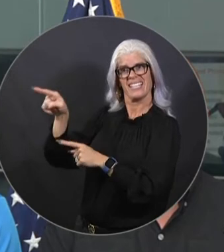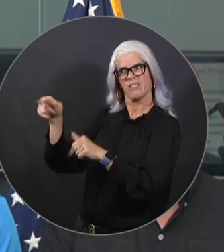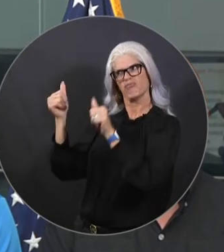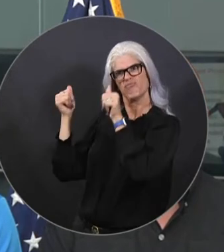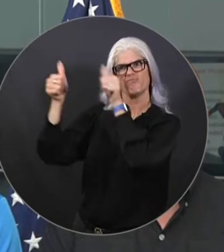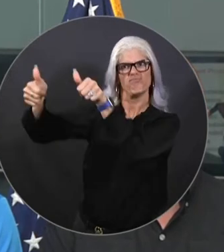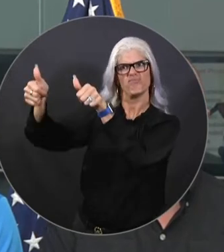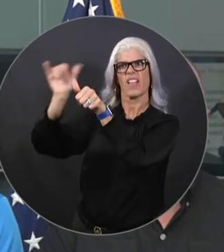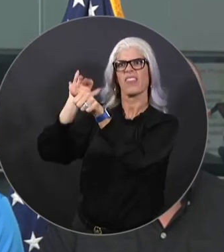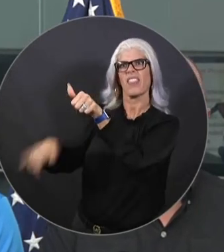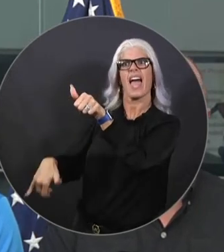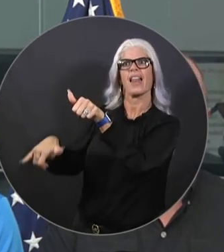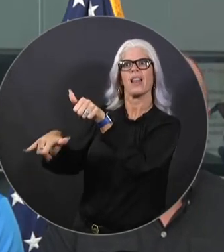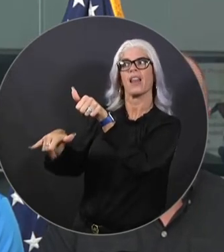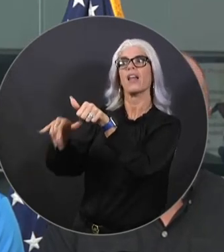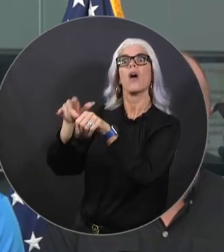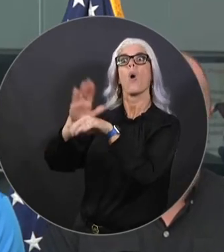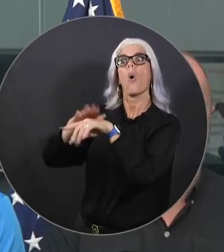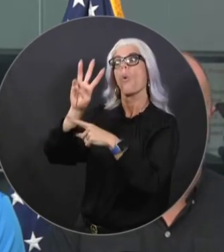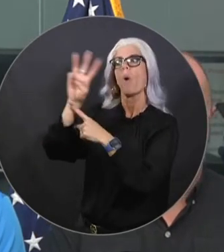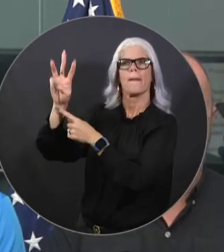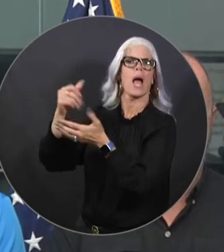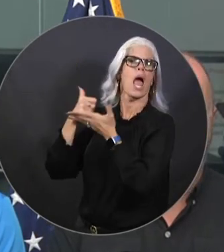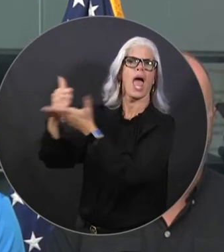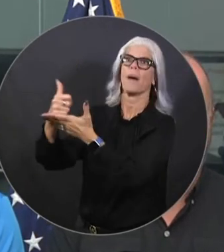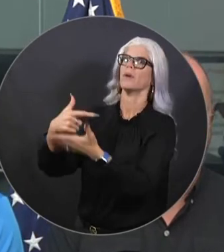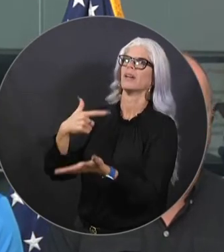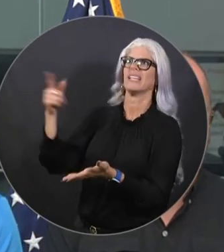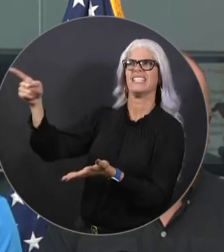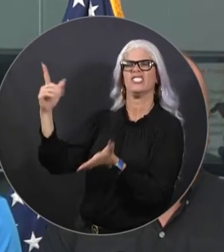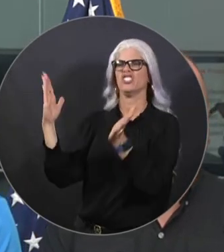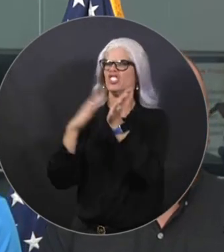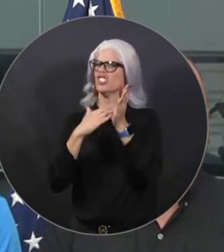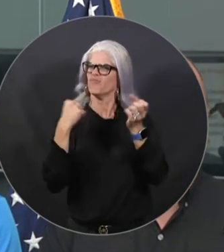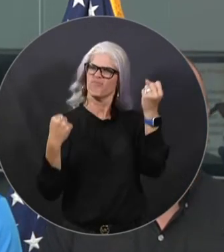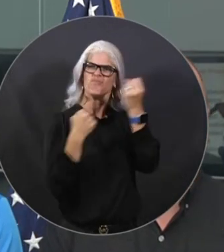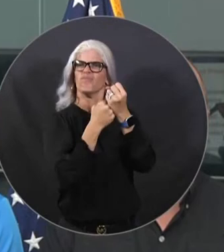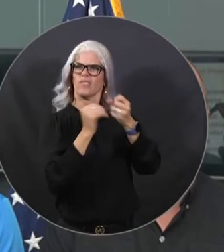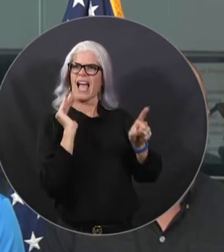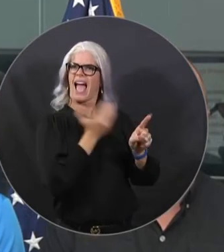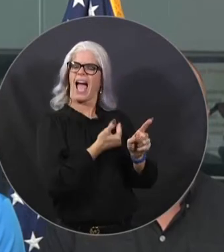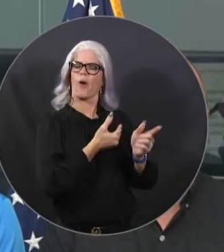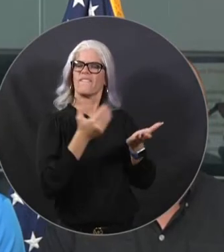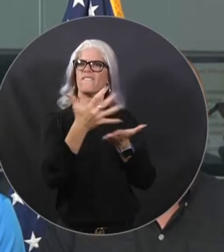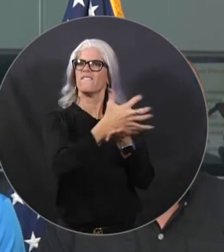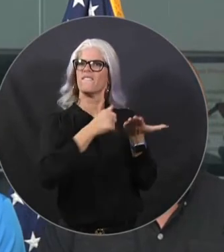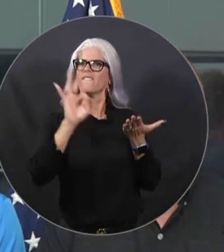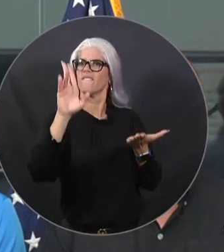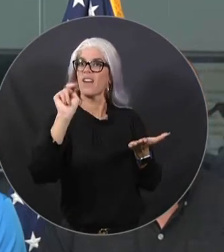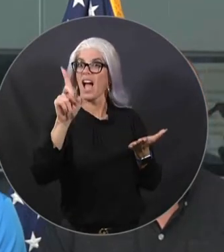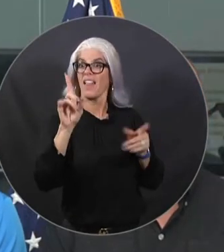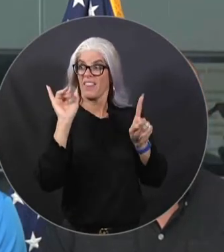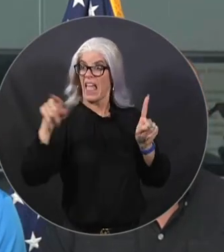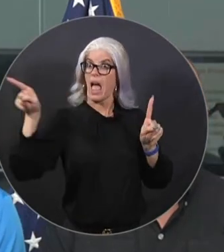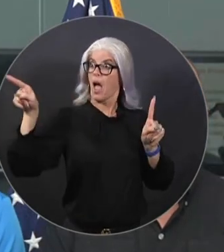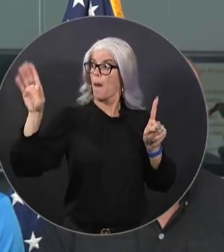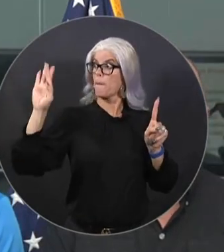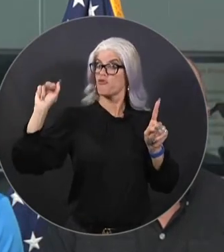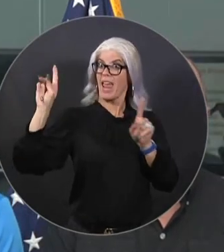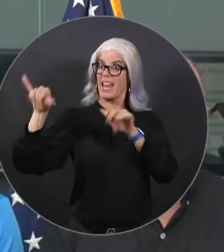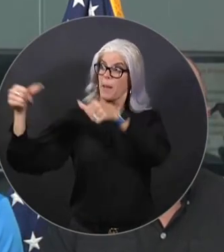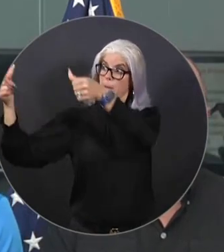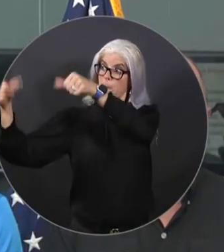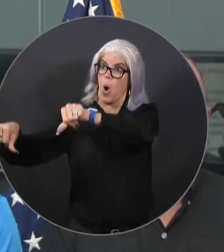defense, fund, the Florida Disaster Fund, that got a lot of attention and raised a lot of money. So thank you for your support of your